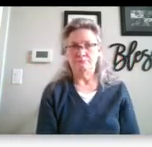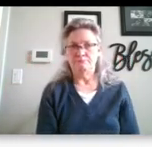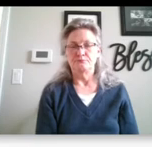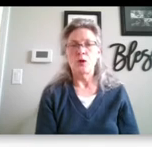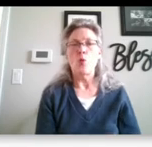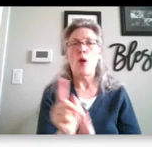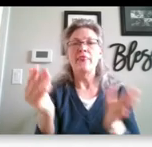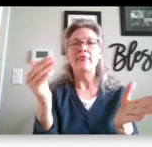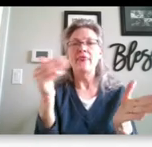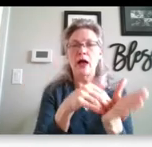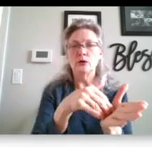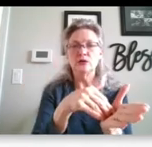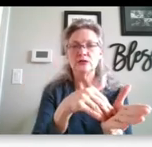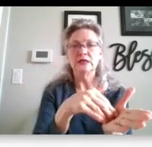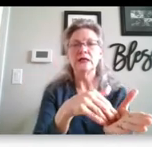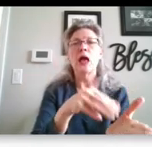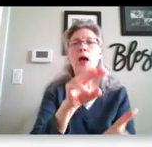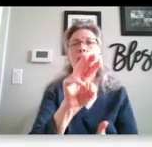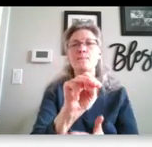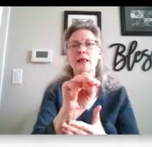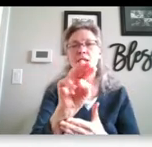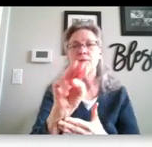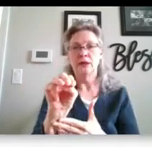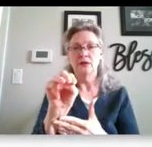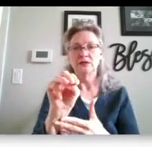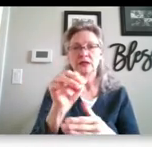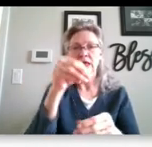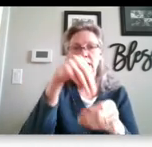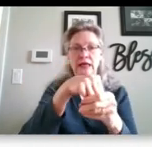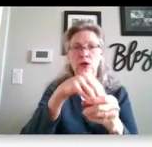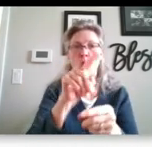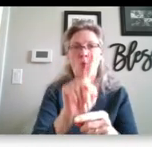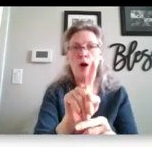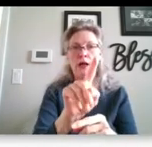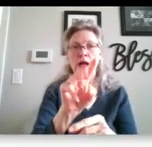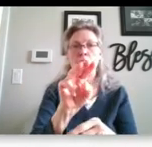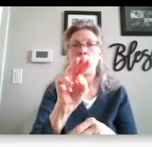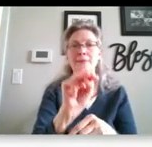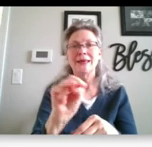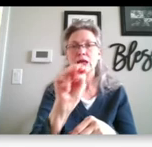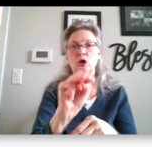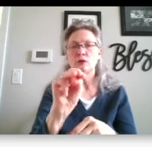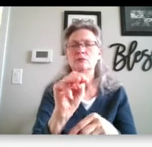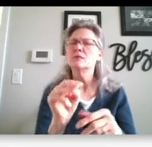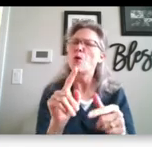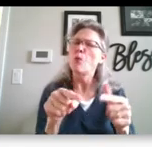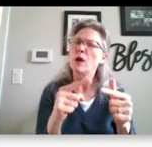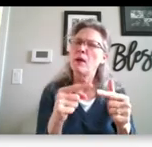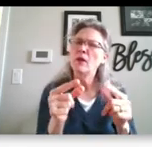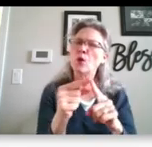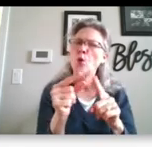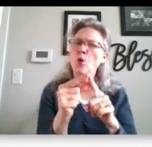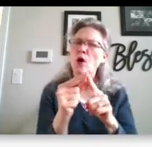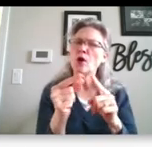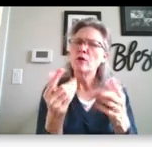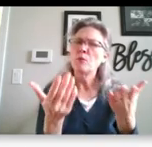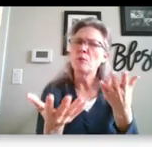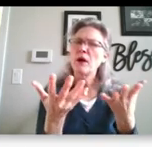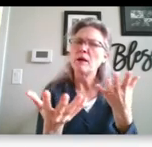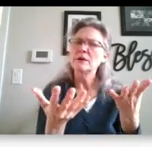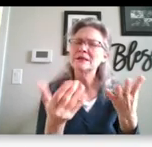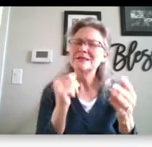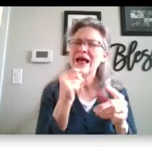1,000 millimeters in a meter. Well, what about this word that we probably